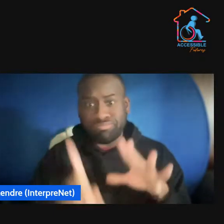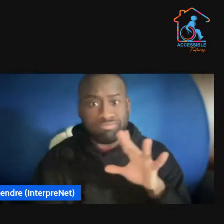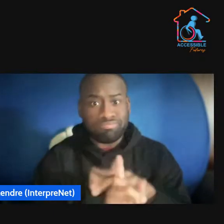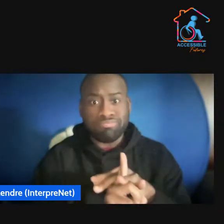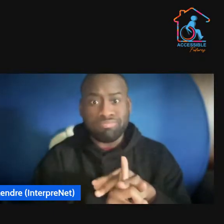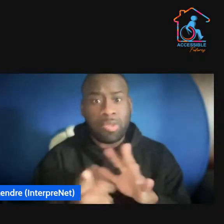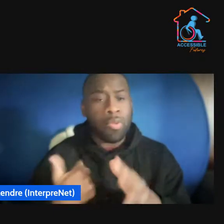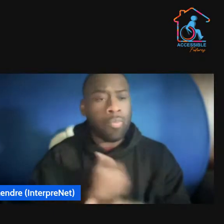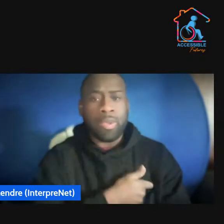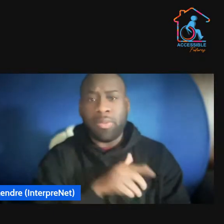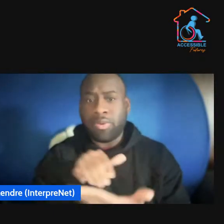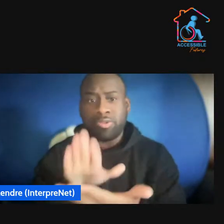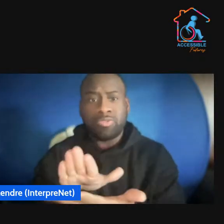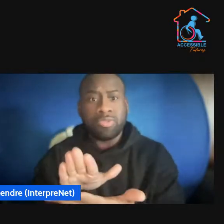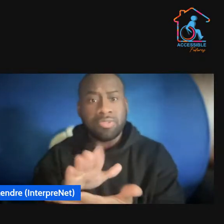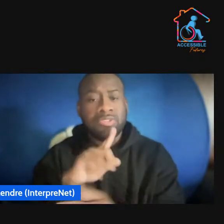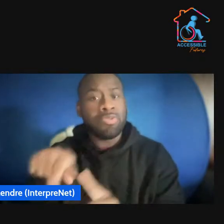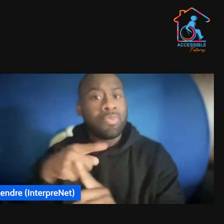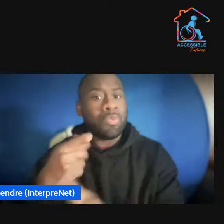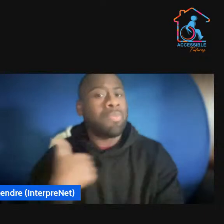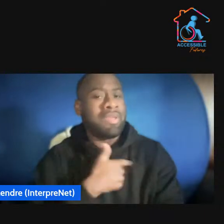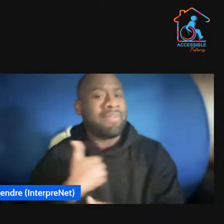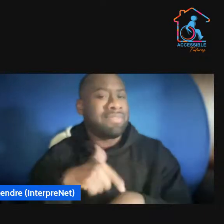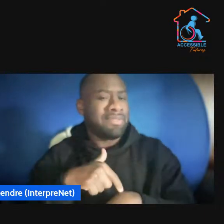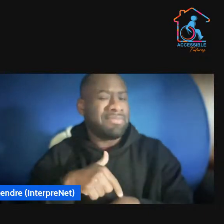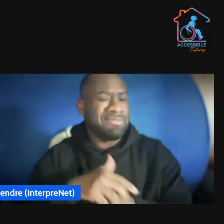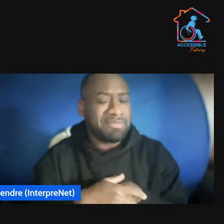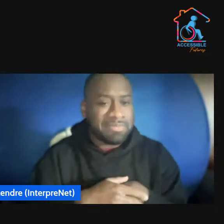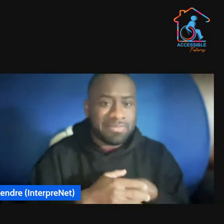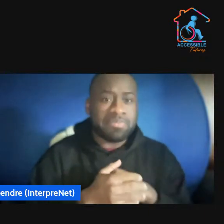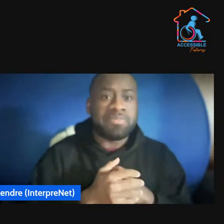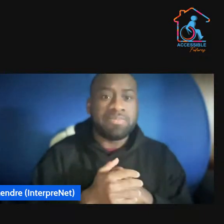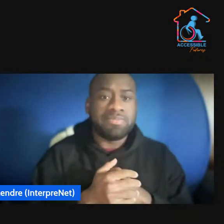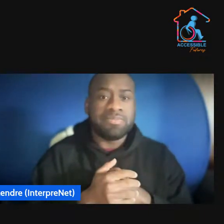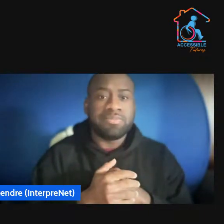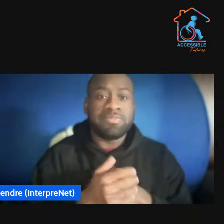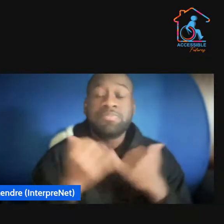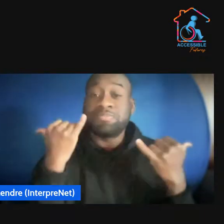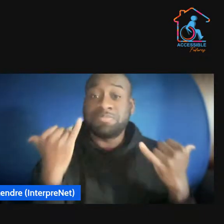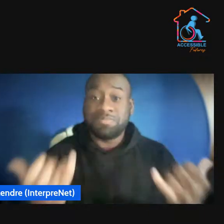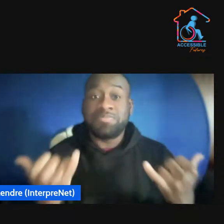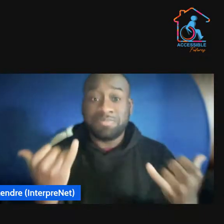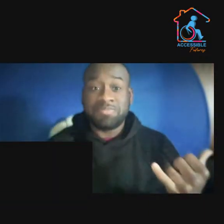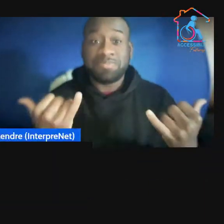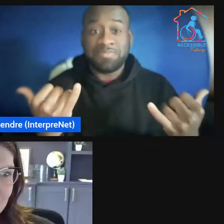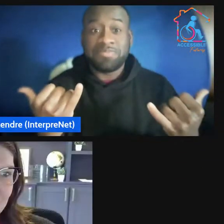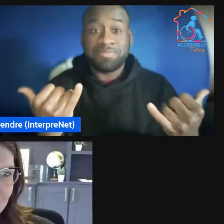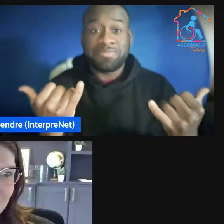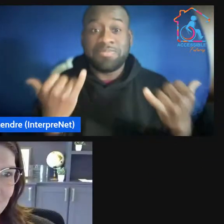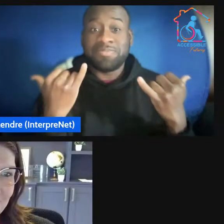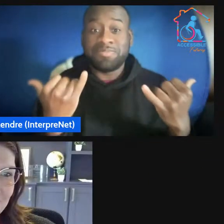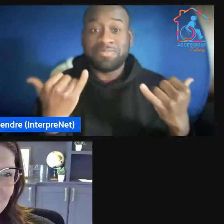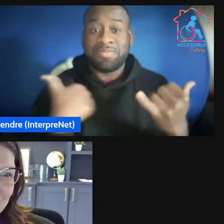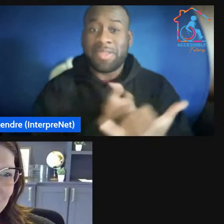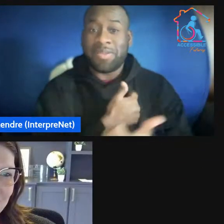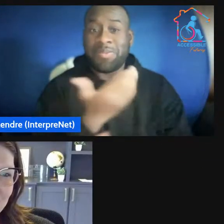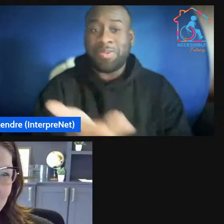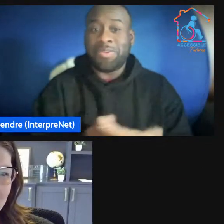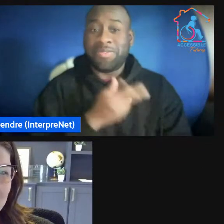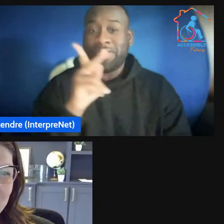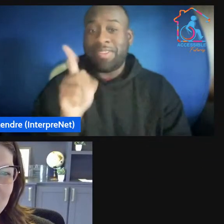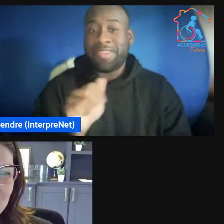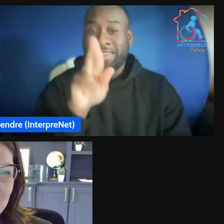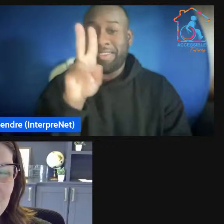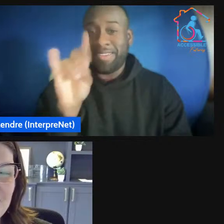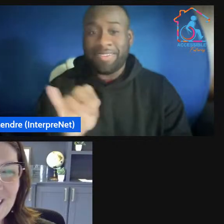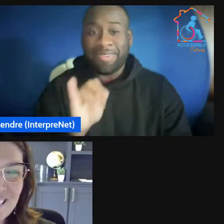the question as we can. So without further ado, today we are joined by Carrie May, who